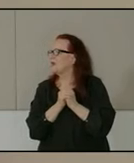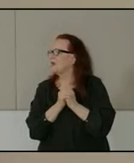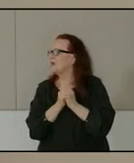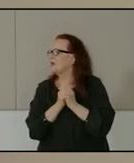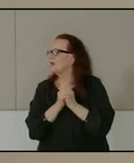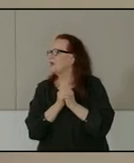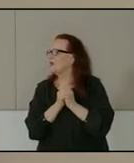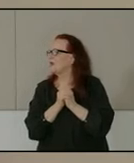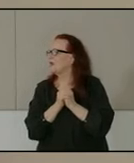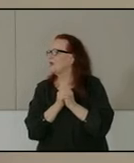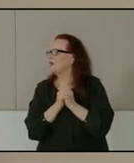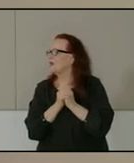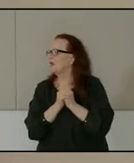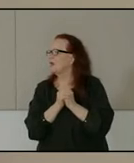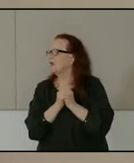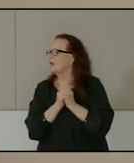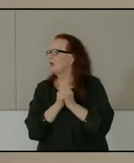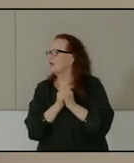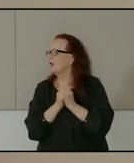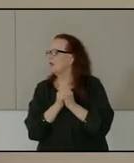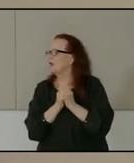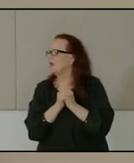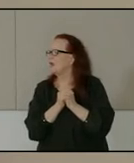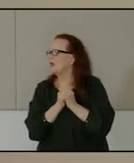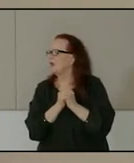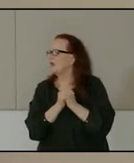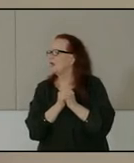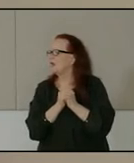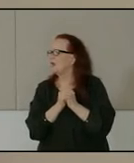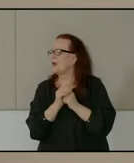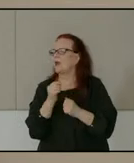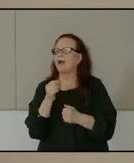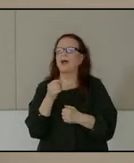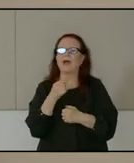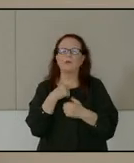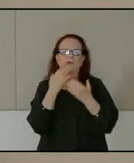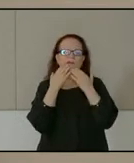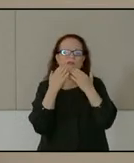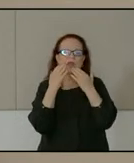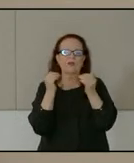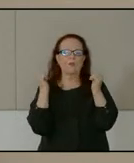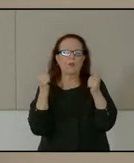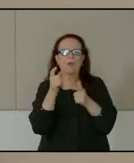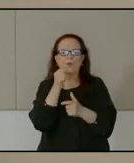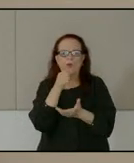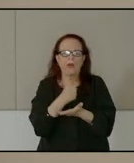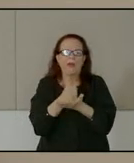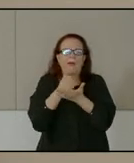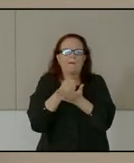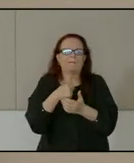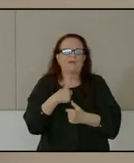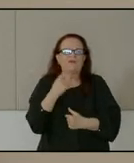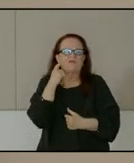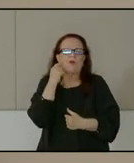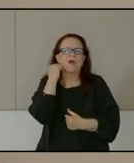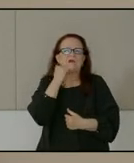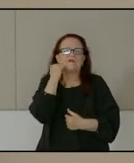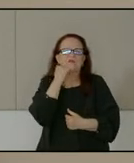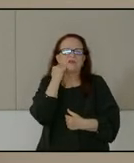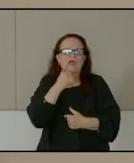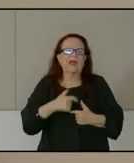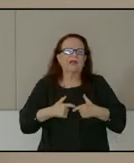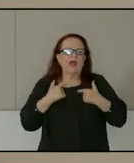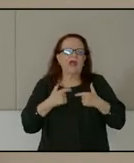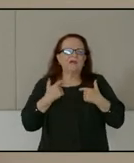assistance regarding to his daily life and if anything needed. Xin cảm ơn ạ. Thank you very much for all of